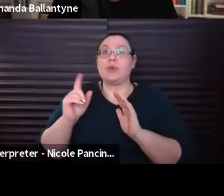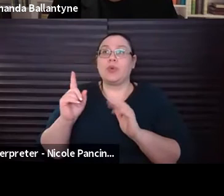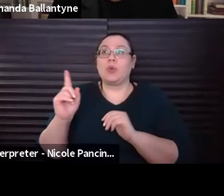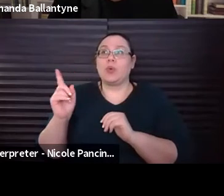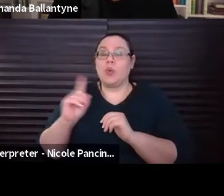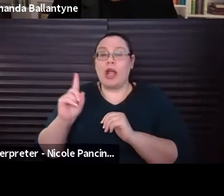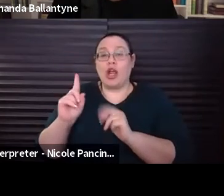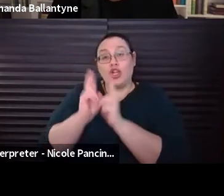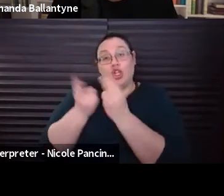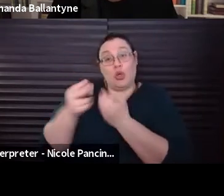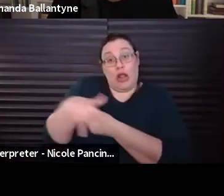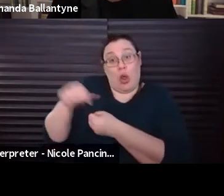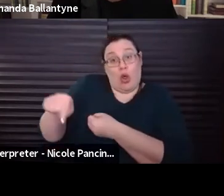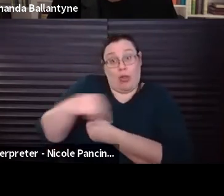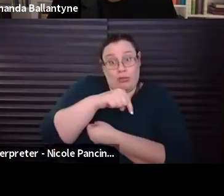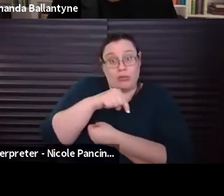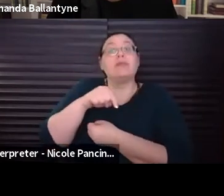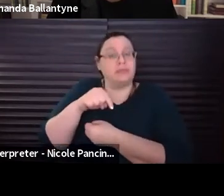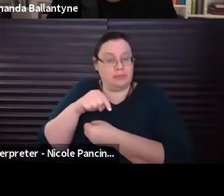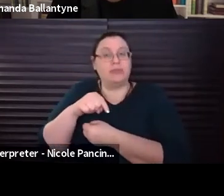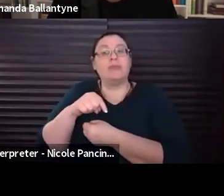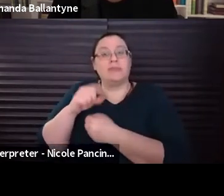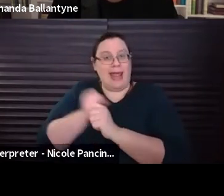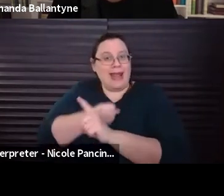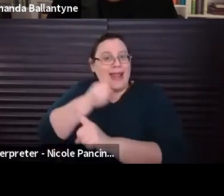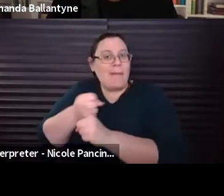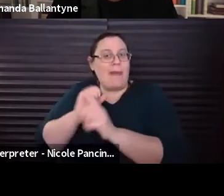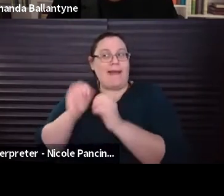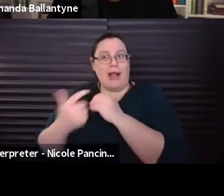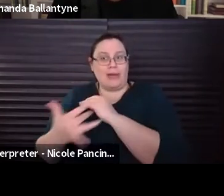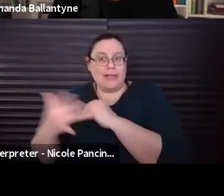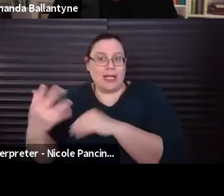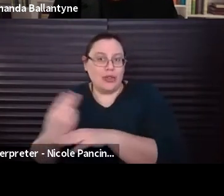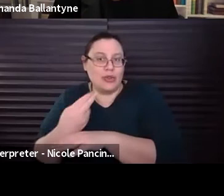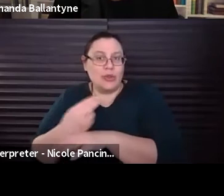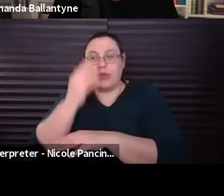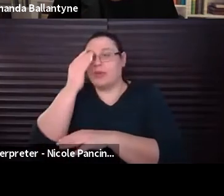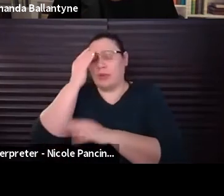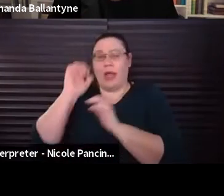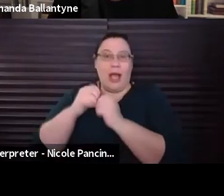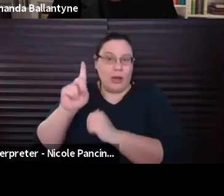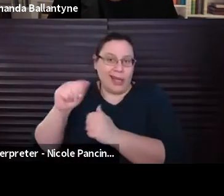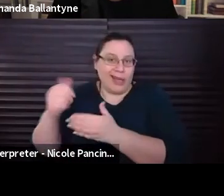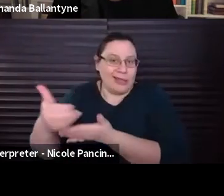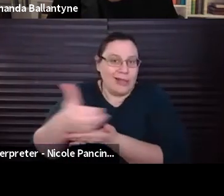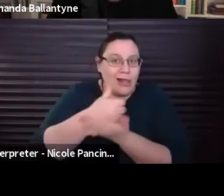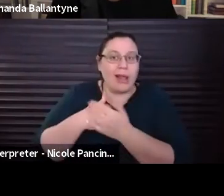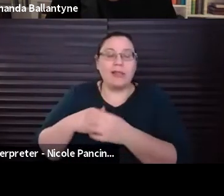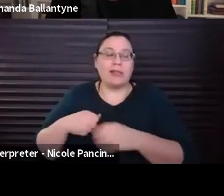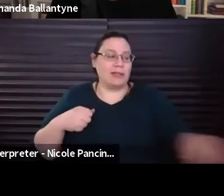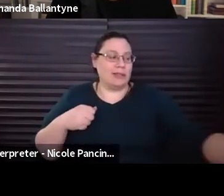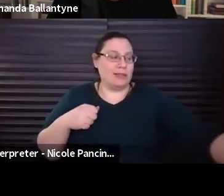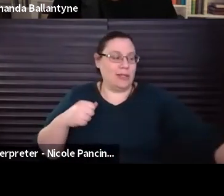union locals have been able to actually impact how technology is used, how data is collected. The NFL